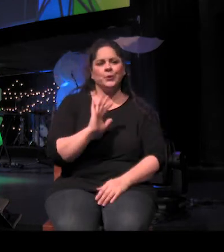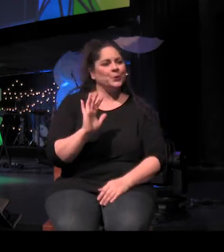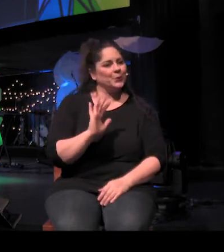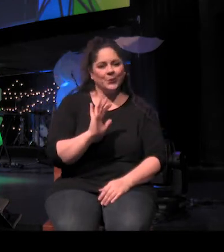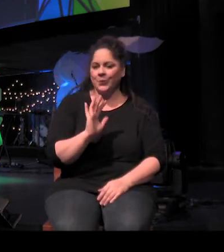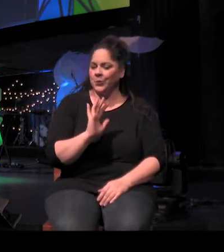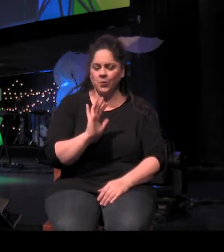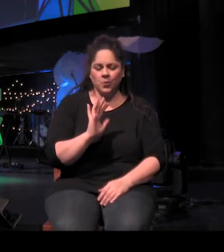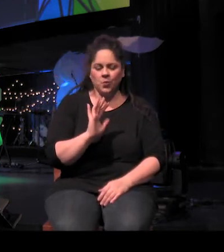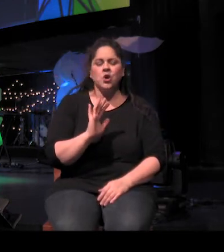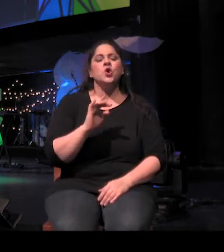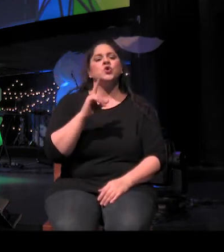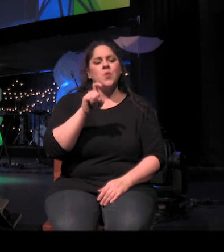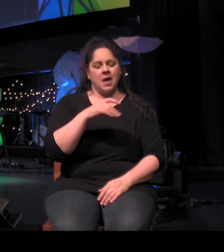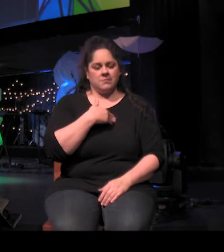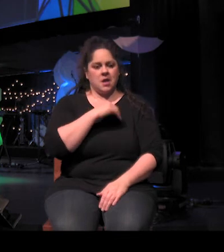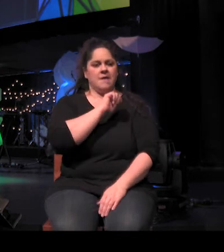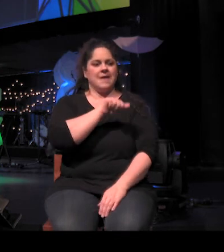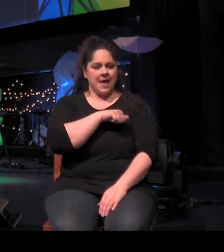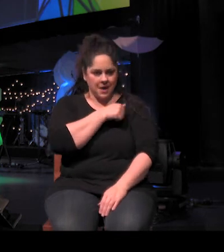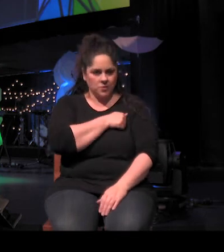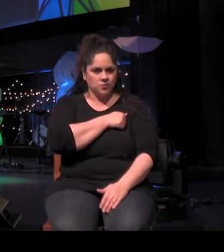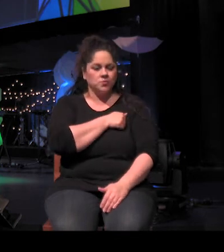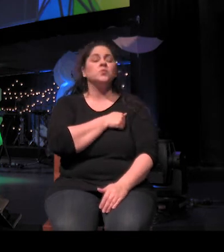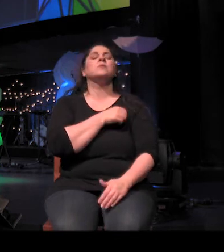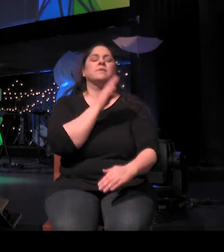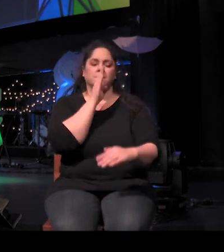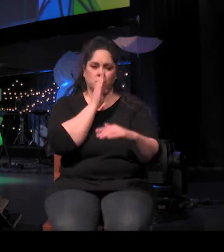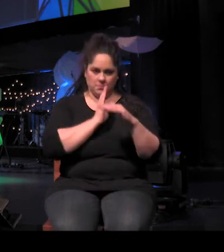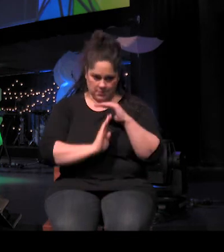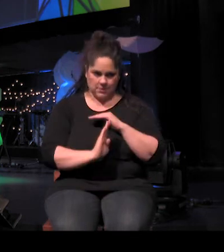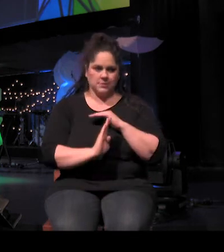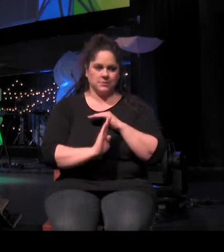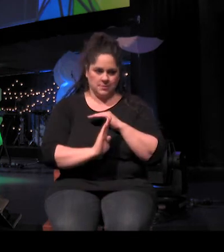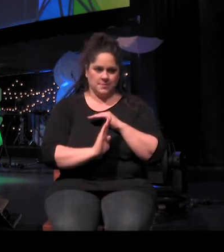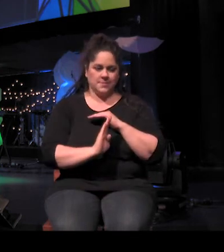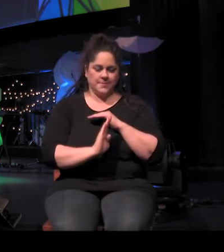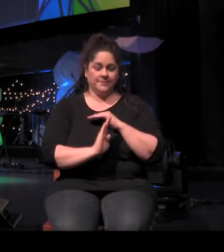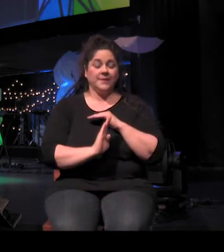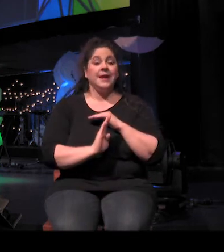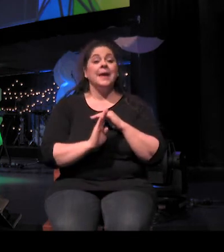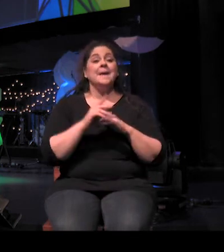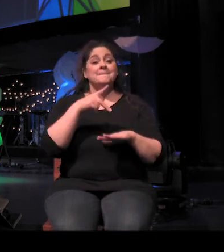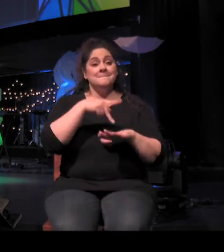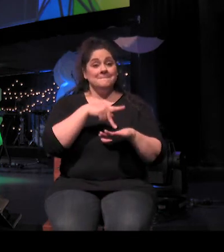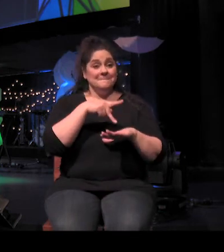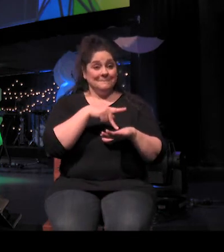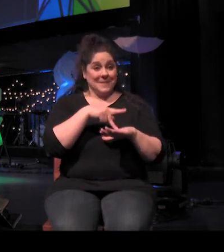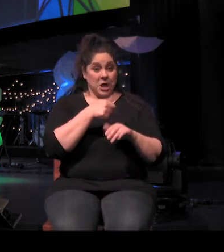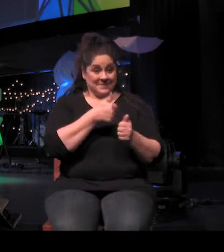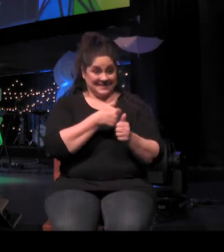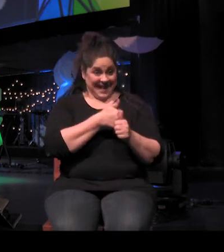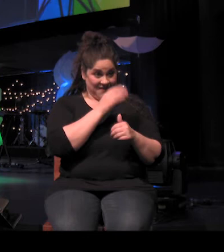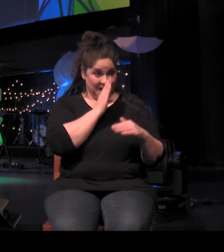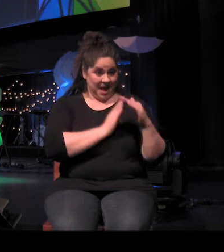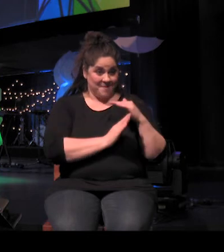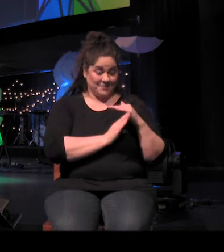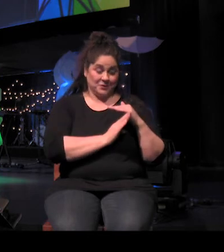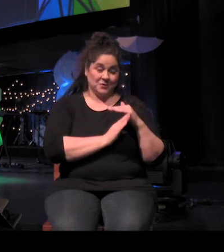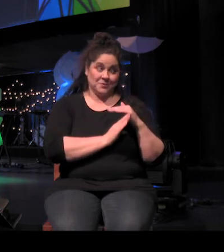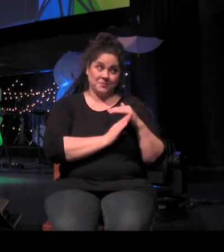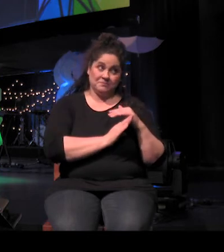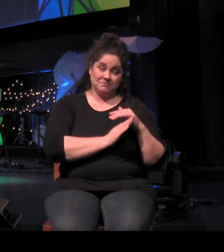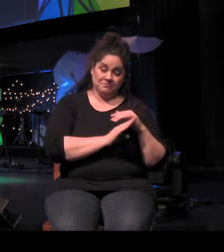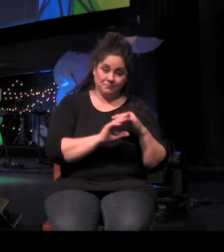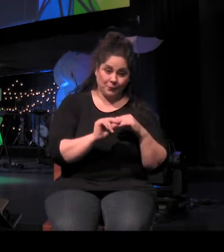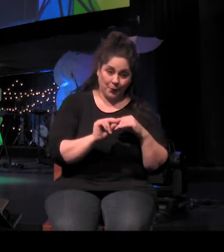a posture of humility. Now, Peter was not the most humble guy. And really, none of the